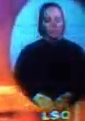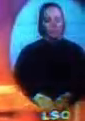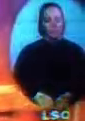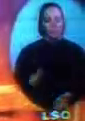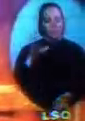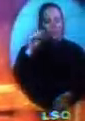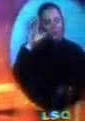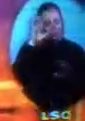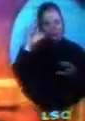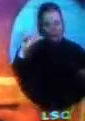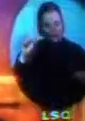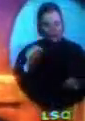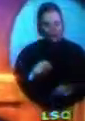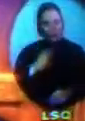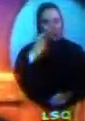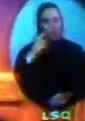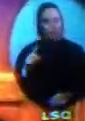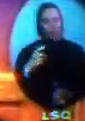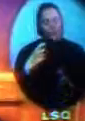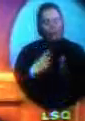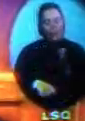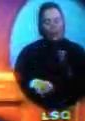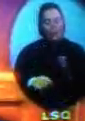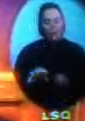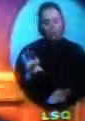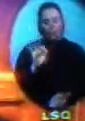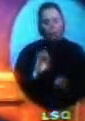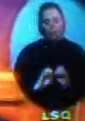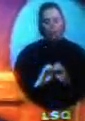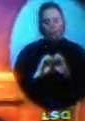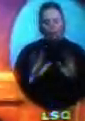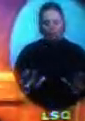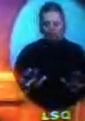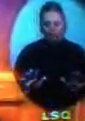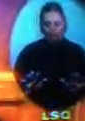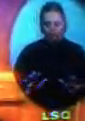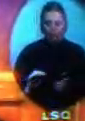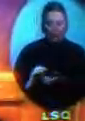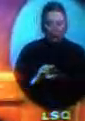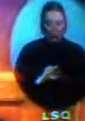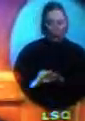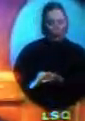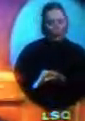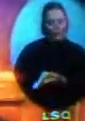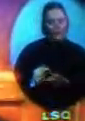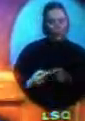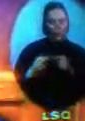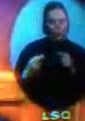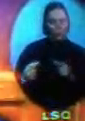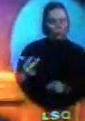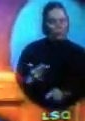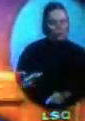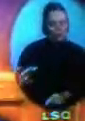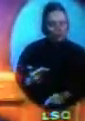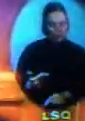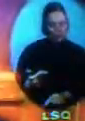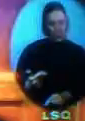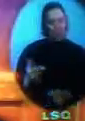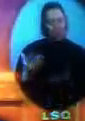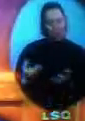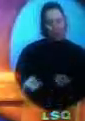Mr. Speaker, when it comes to taxes, the choice is clear. The risky Liberal Bloc NDP coalition would impose higher taxes